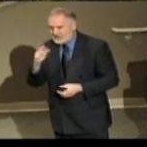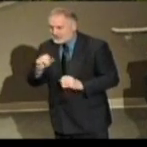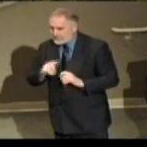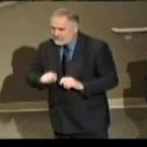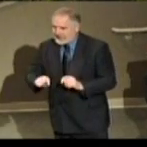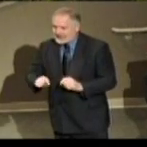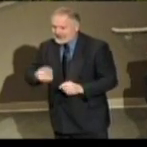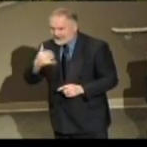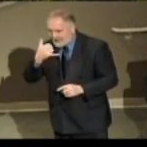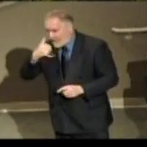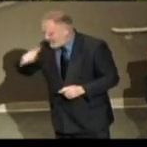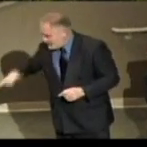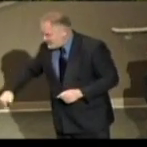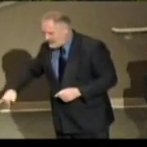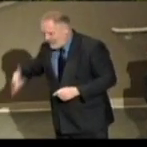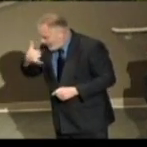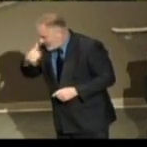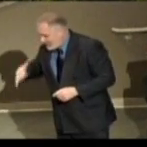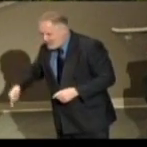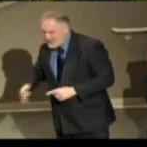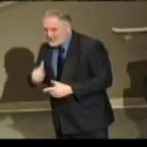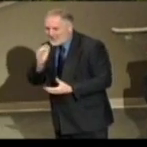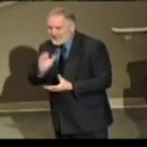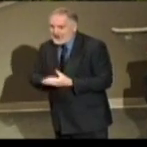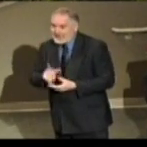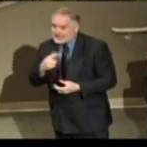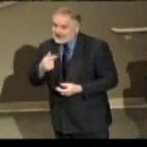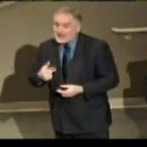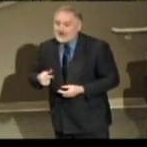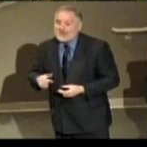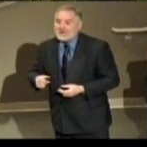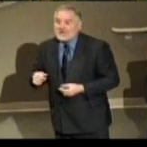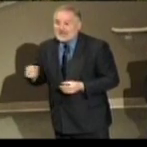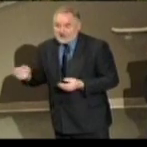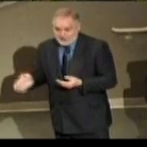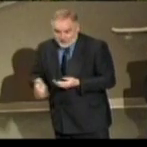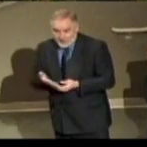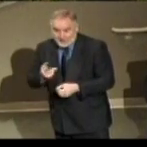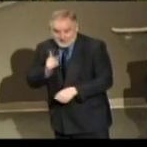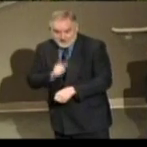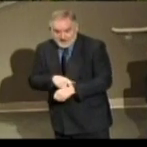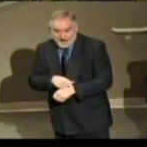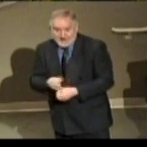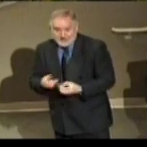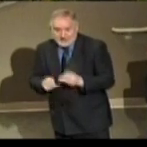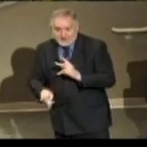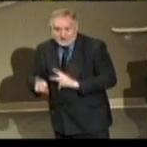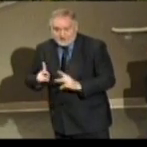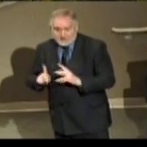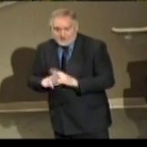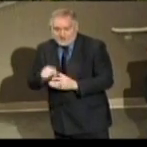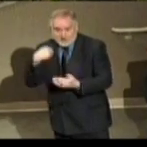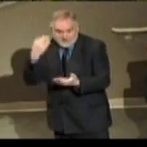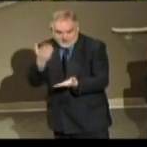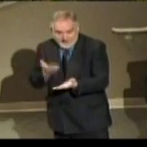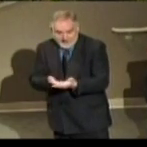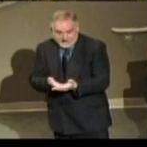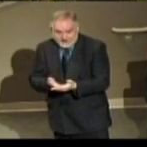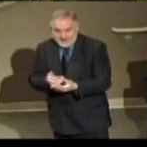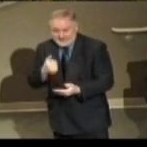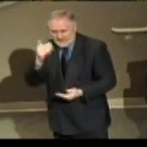phone. Finally, she comes over and she said, honey, it's 6:45. A lot of people are starting to arrive. I